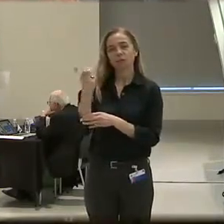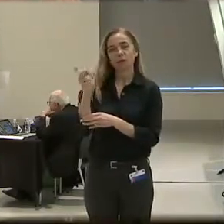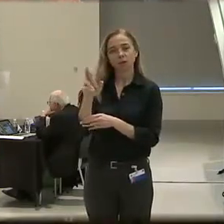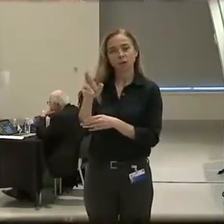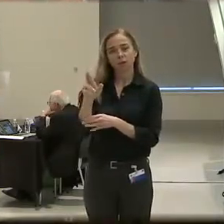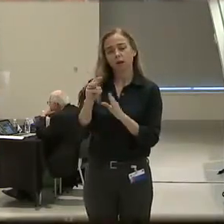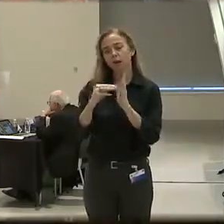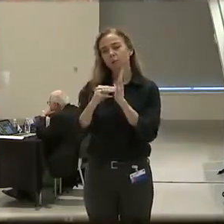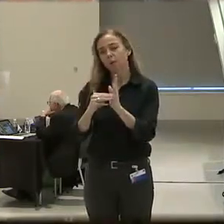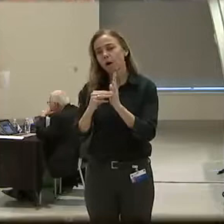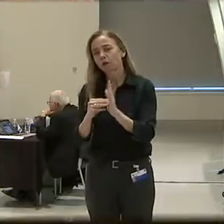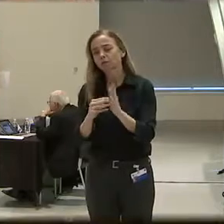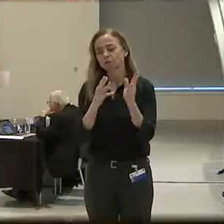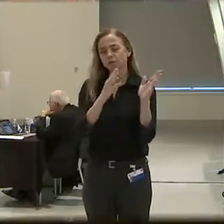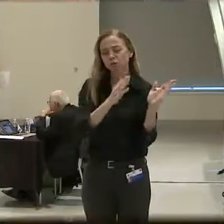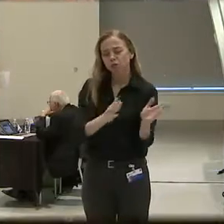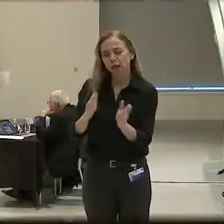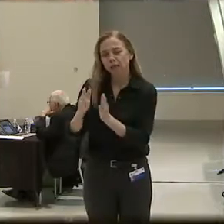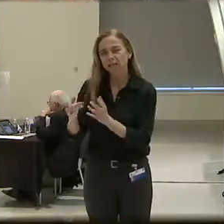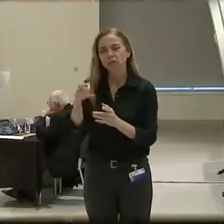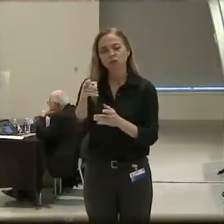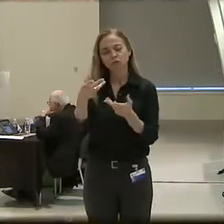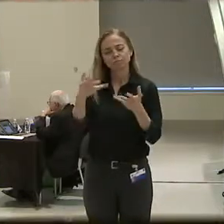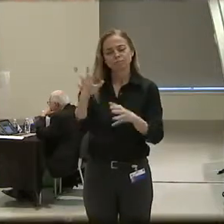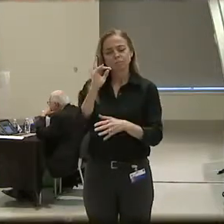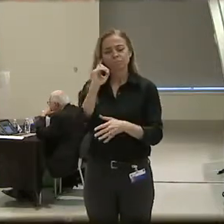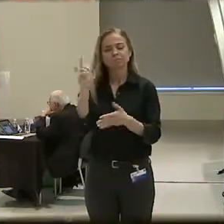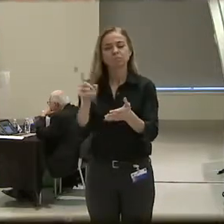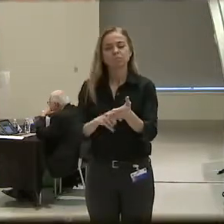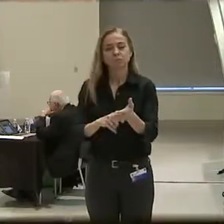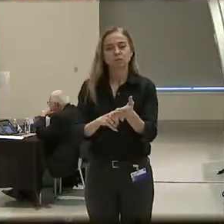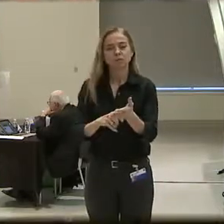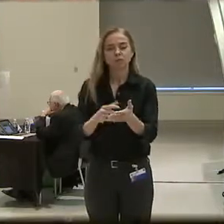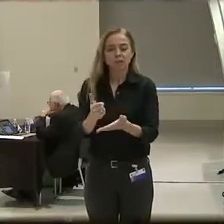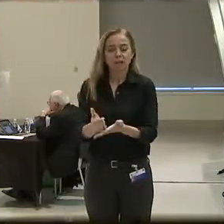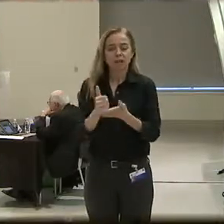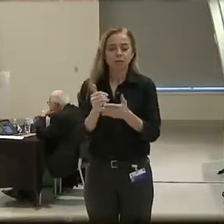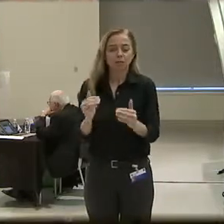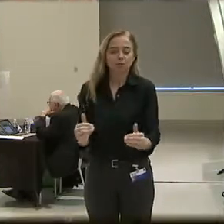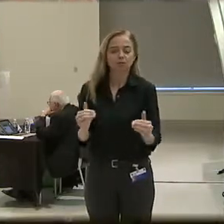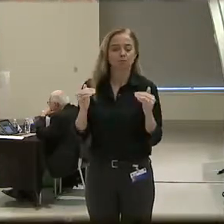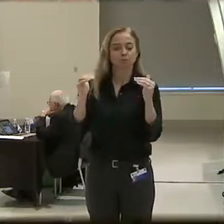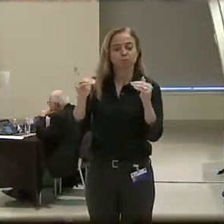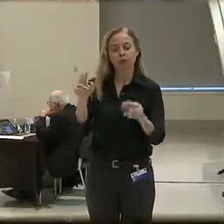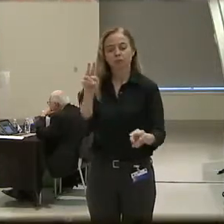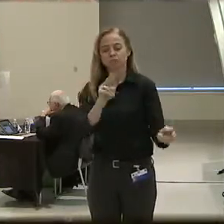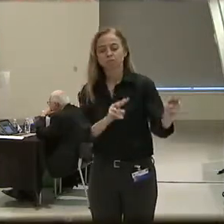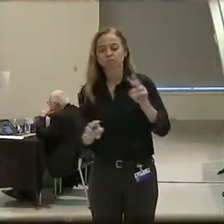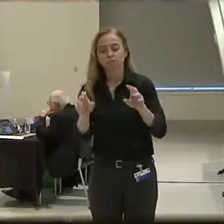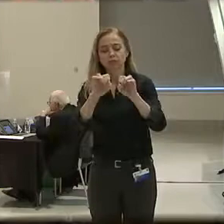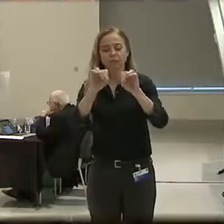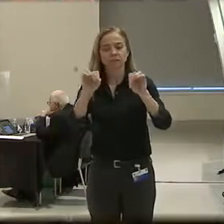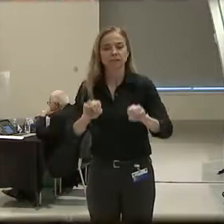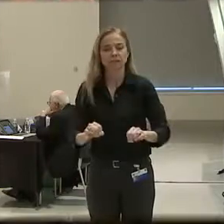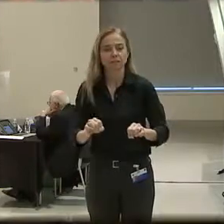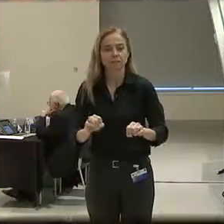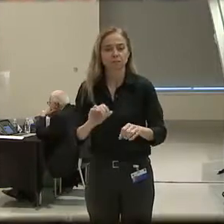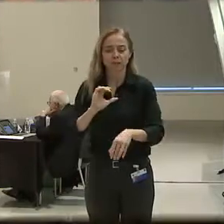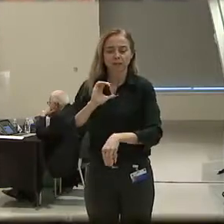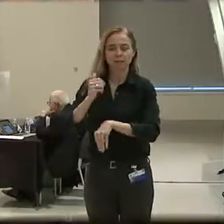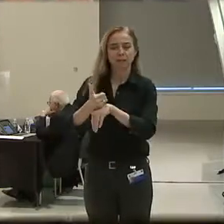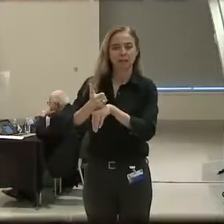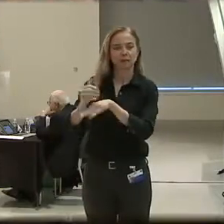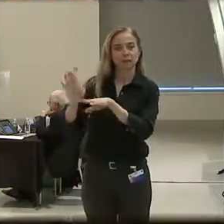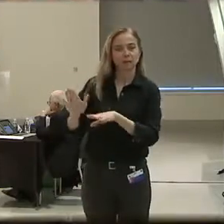some strategies that you've seen that take us the next step and look at the system that created that behavior. It's sort